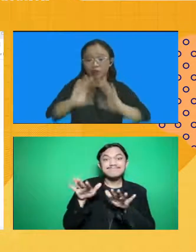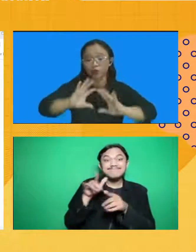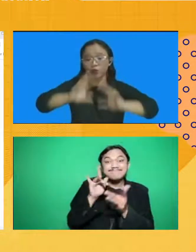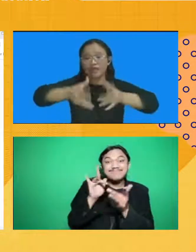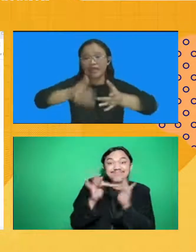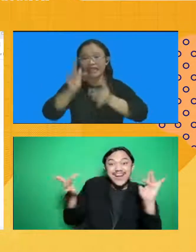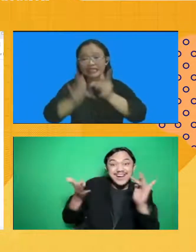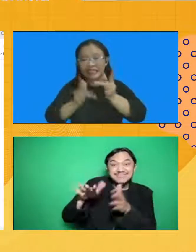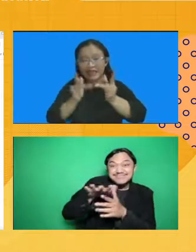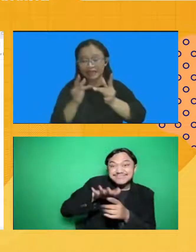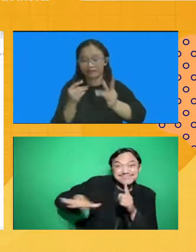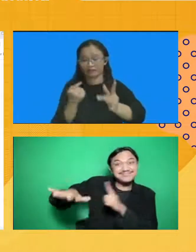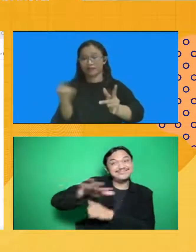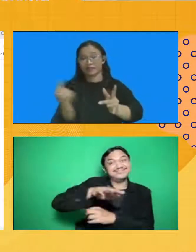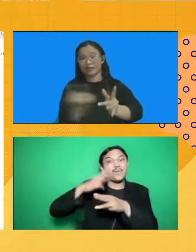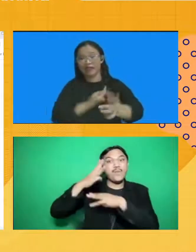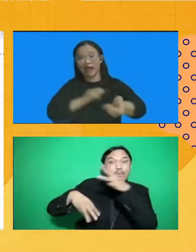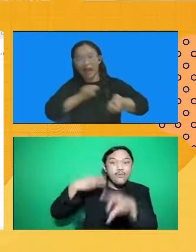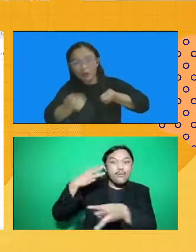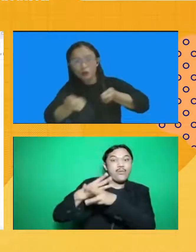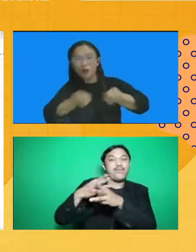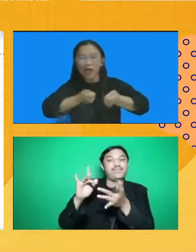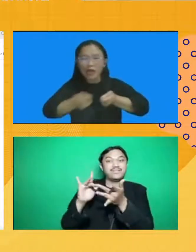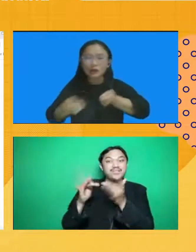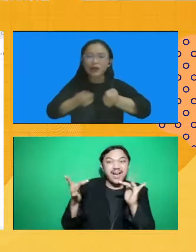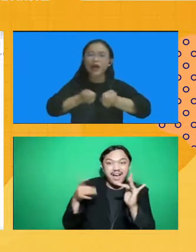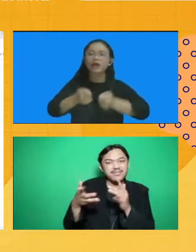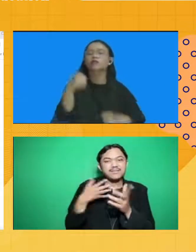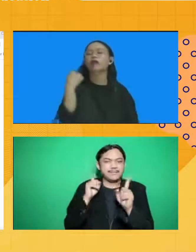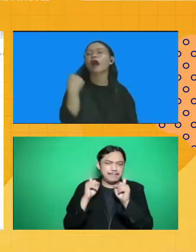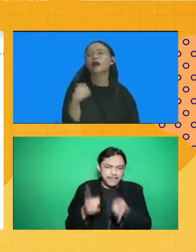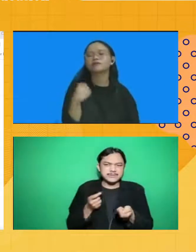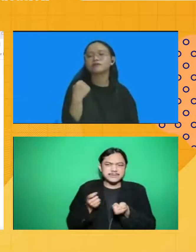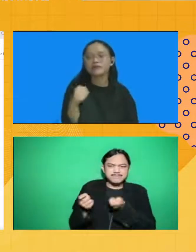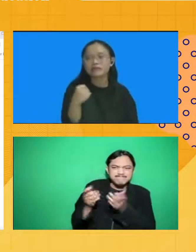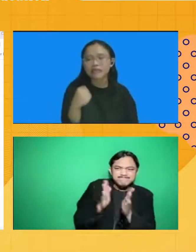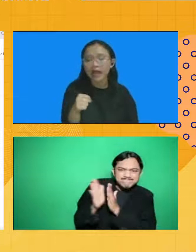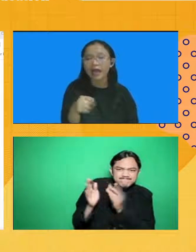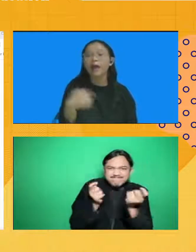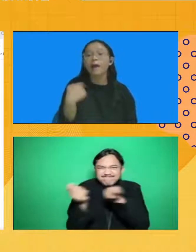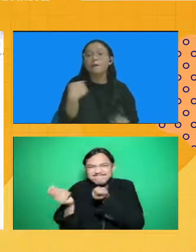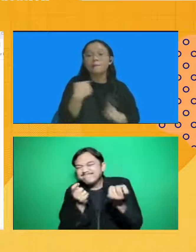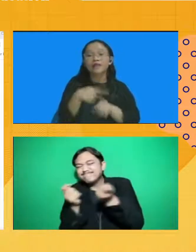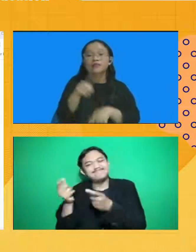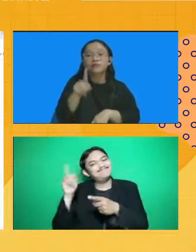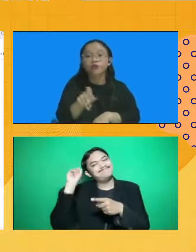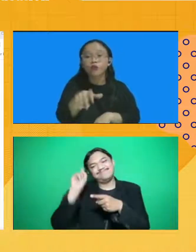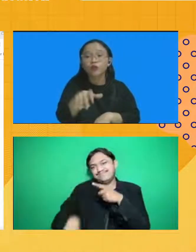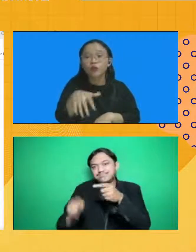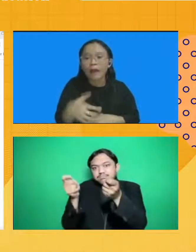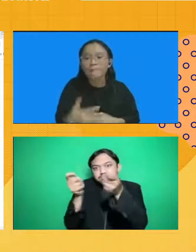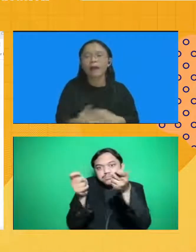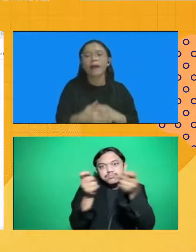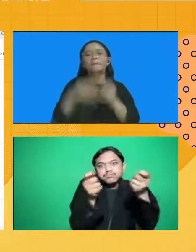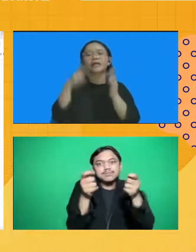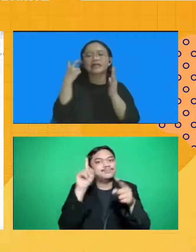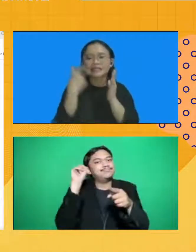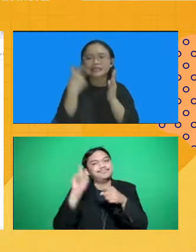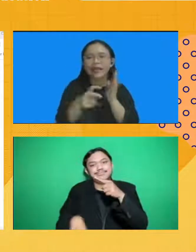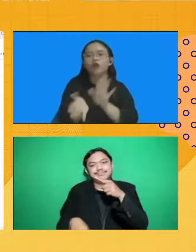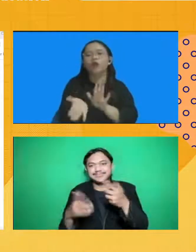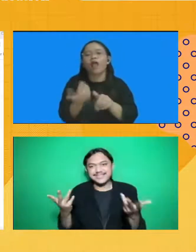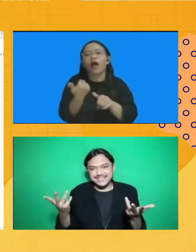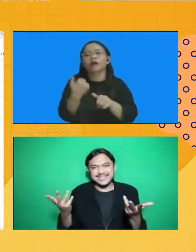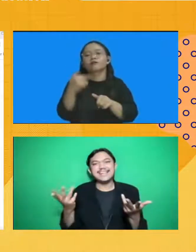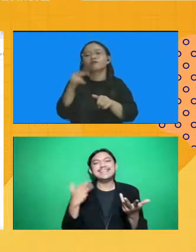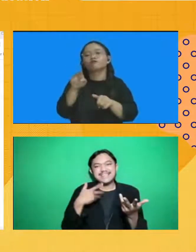gonna happen in the future that we will recheck again what's going on day by day or